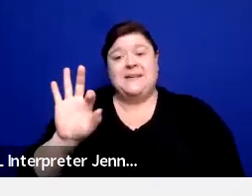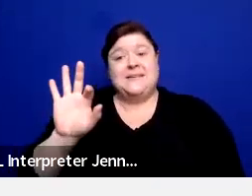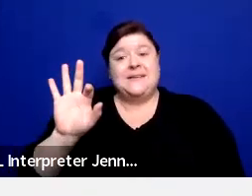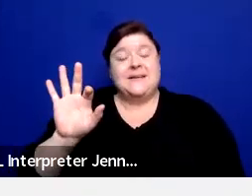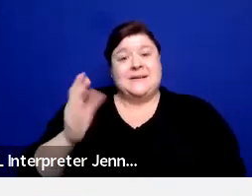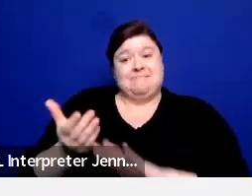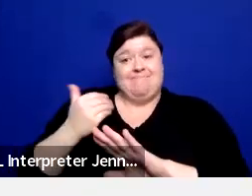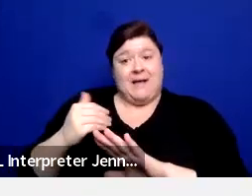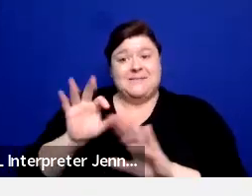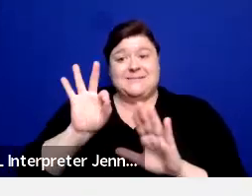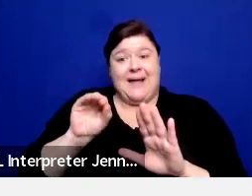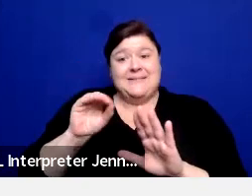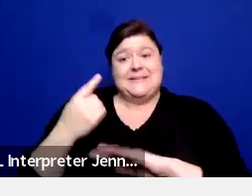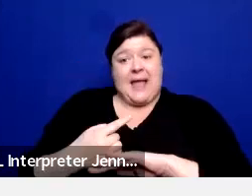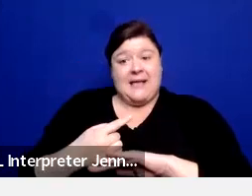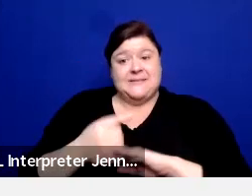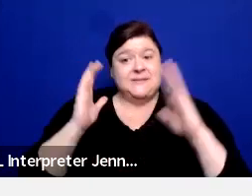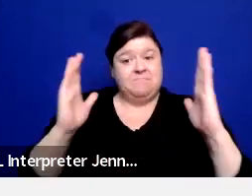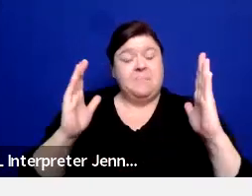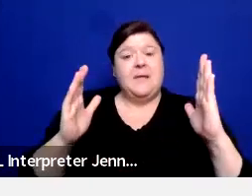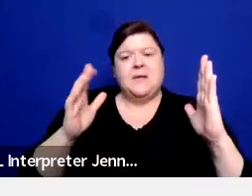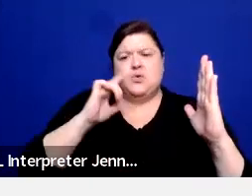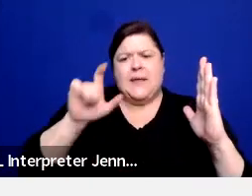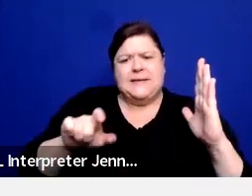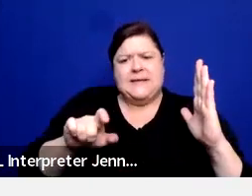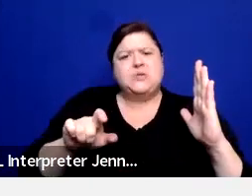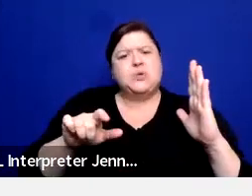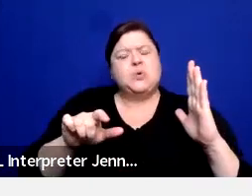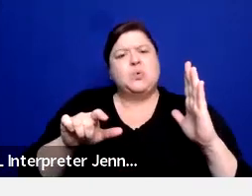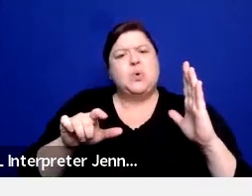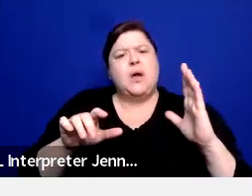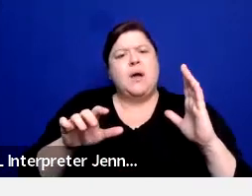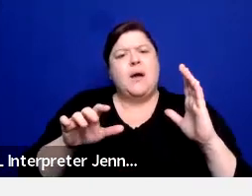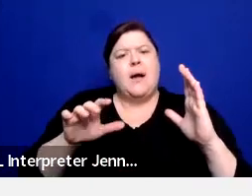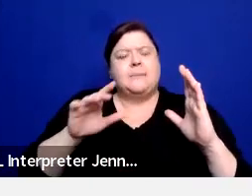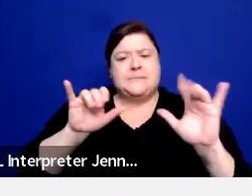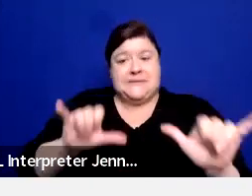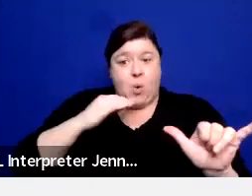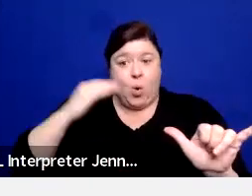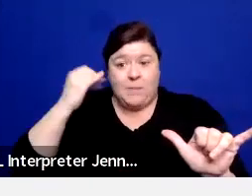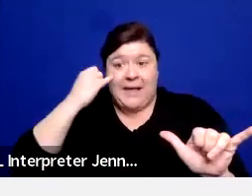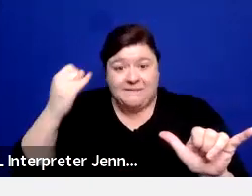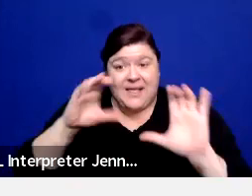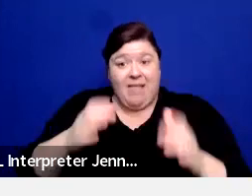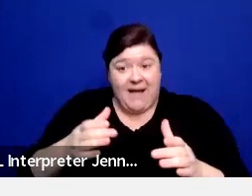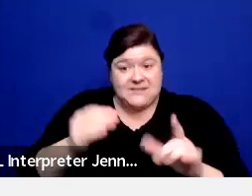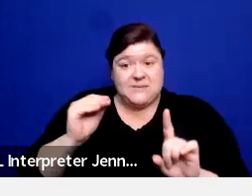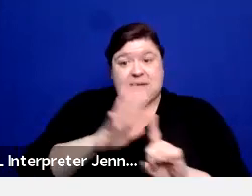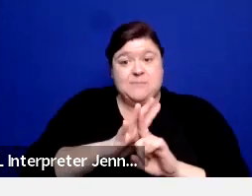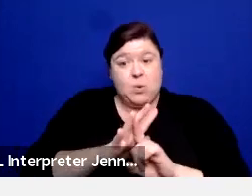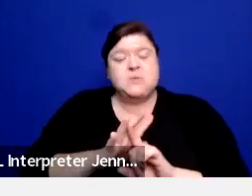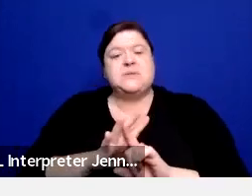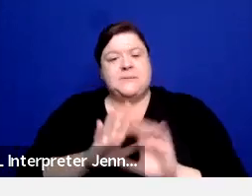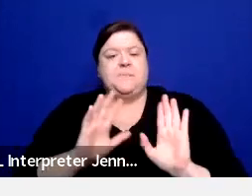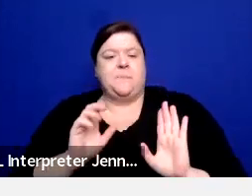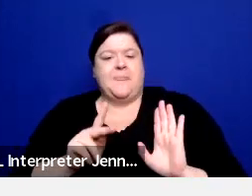if a class has been exposed? Thank you. I did put that in the table, but I didn't say it out loud. So either being up to